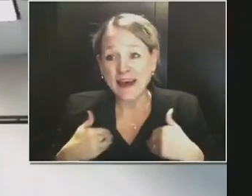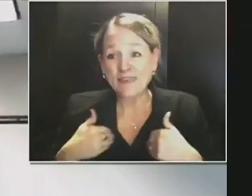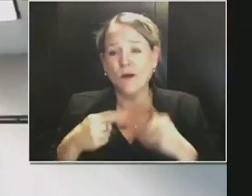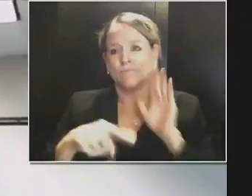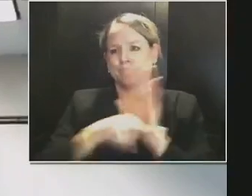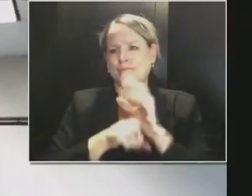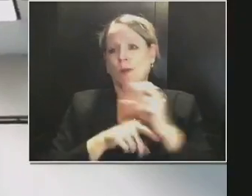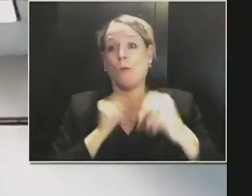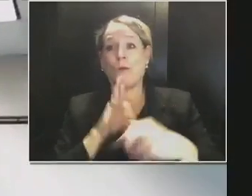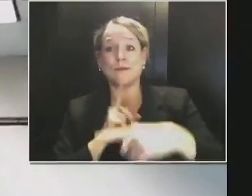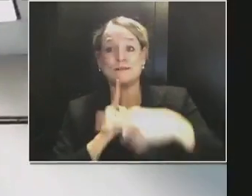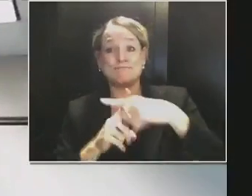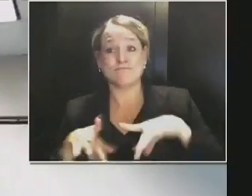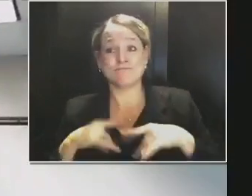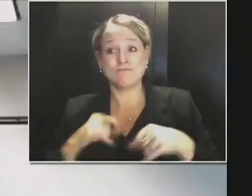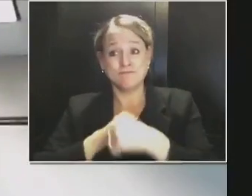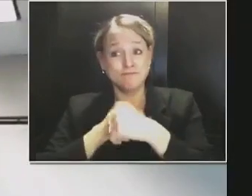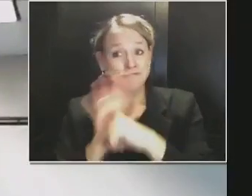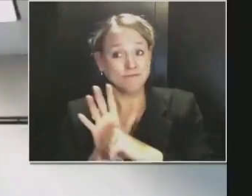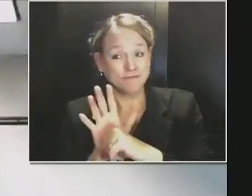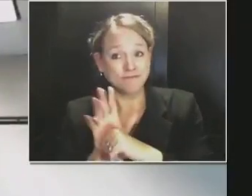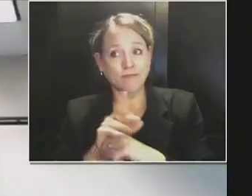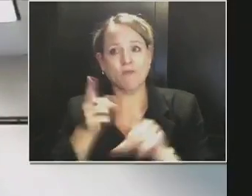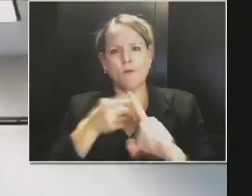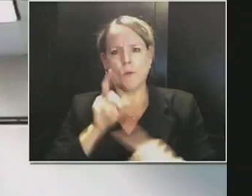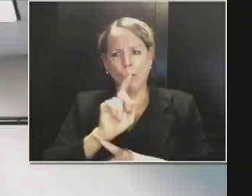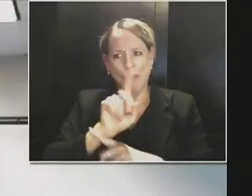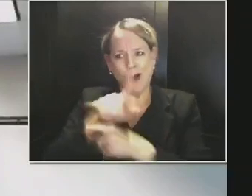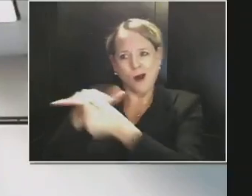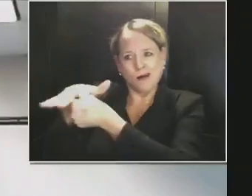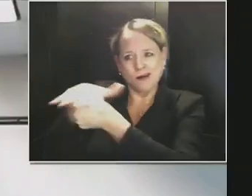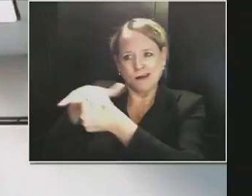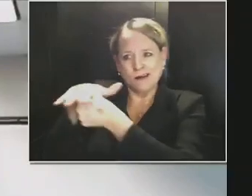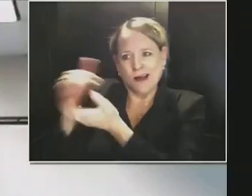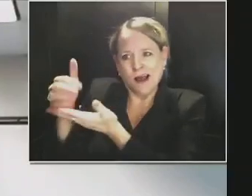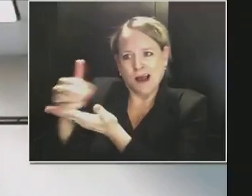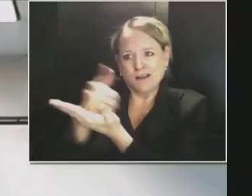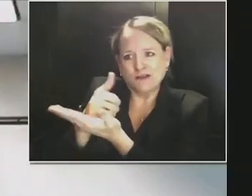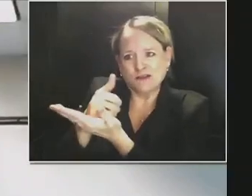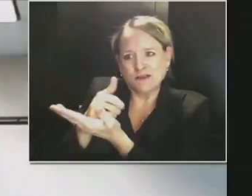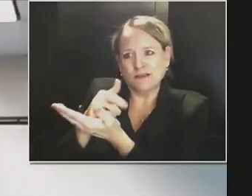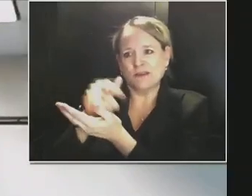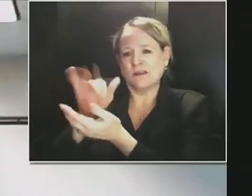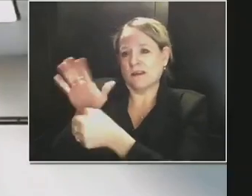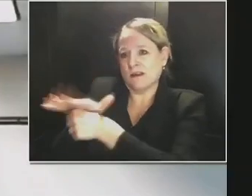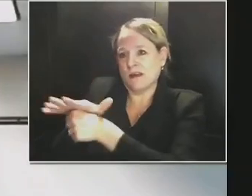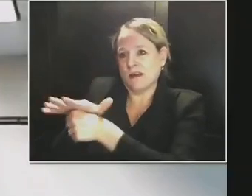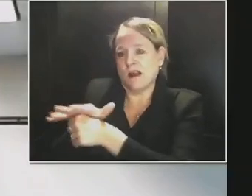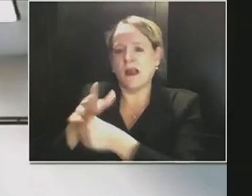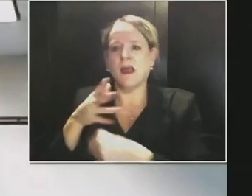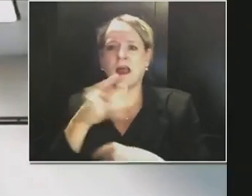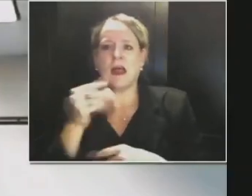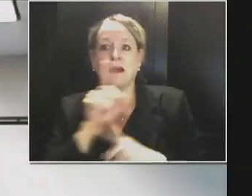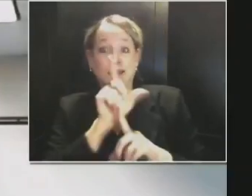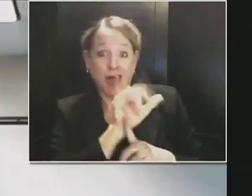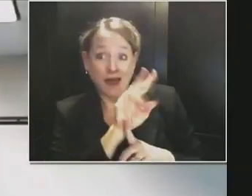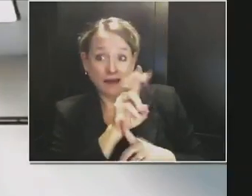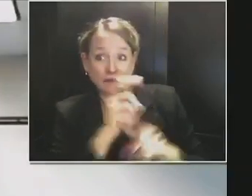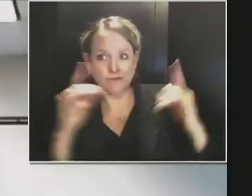have tested negative and positive and the positivity rate. We've created this graphic